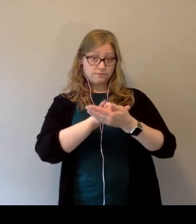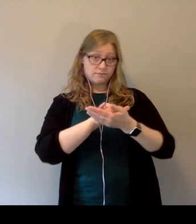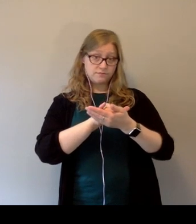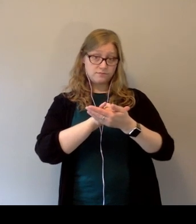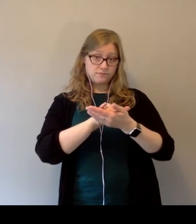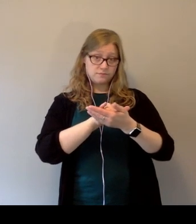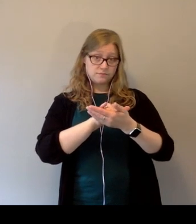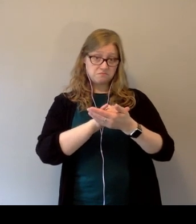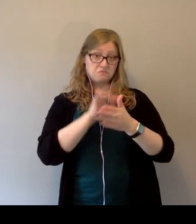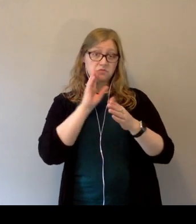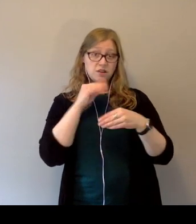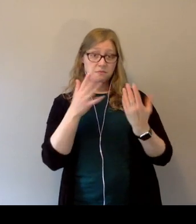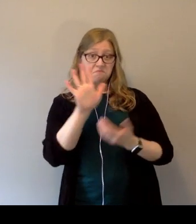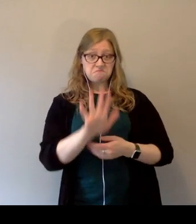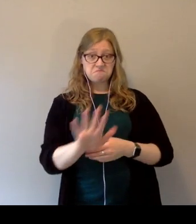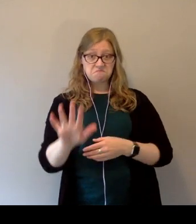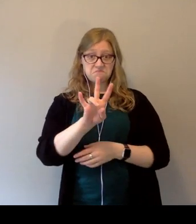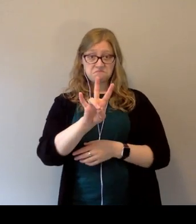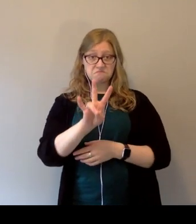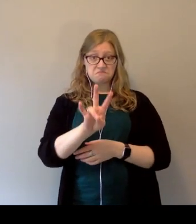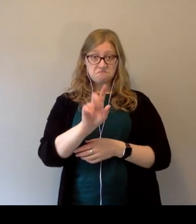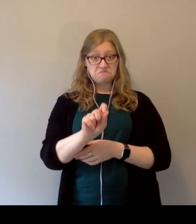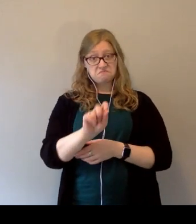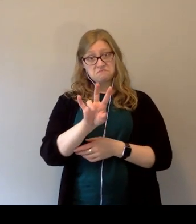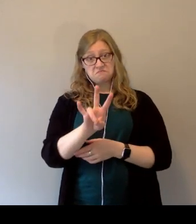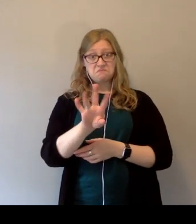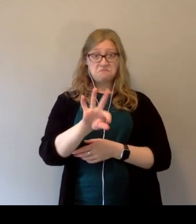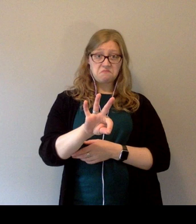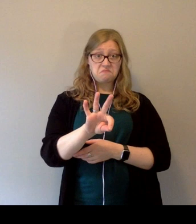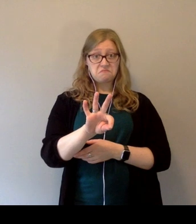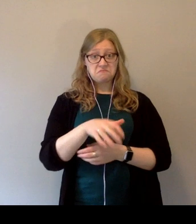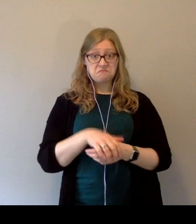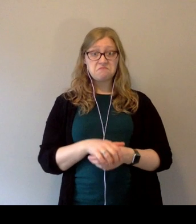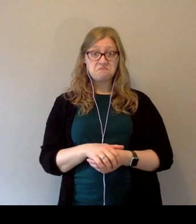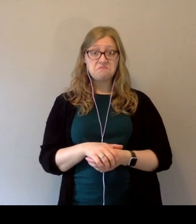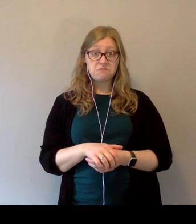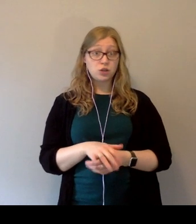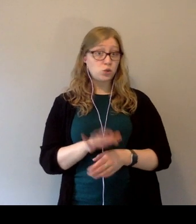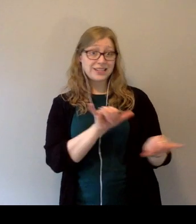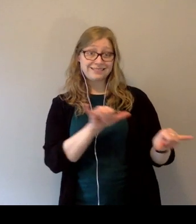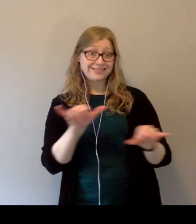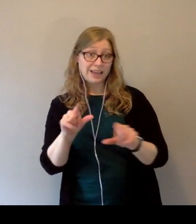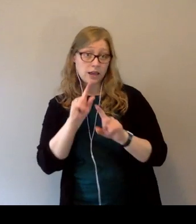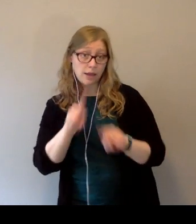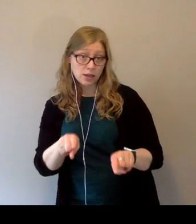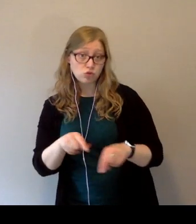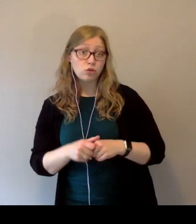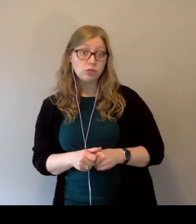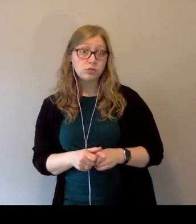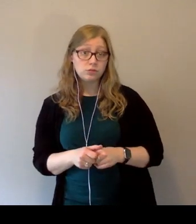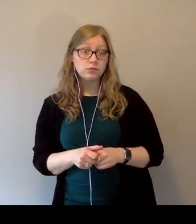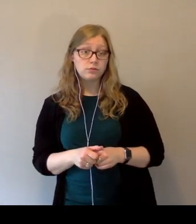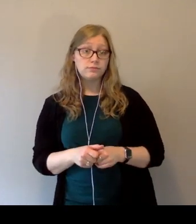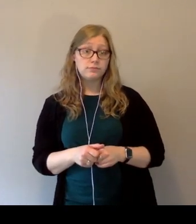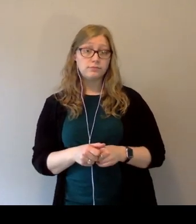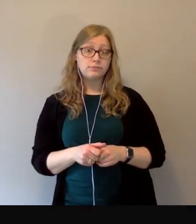that's going to give me, it's about equal to 7.79. So it's the same answer.